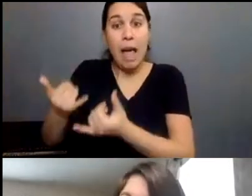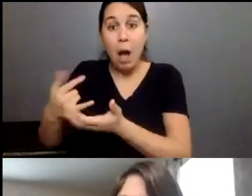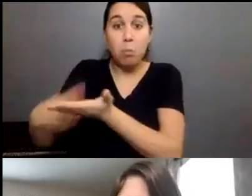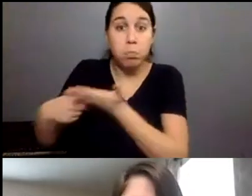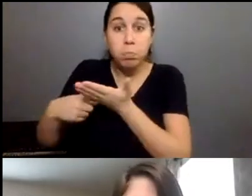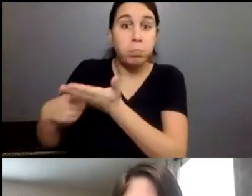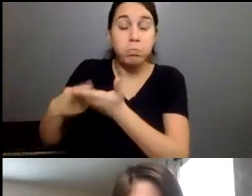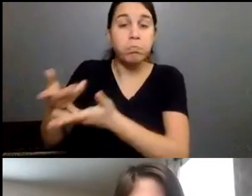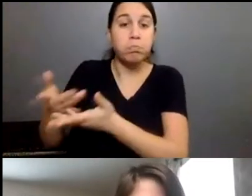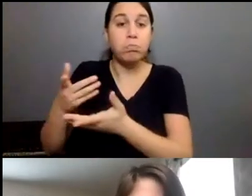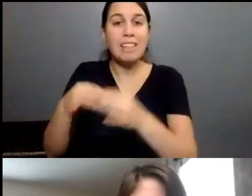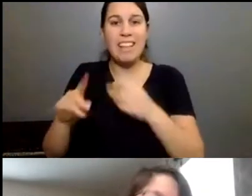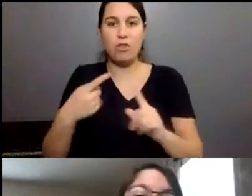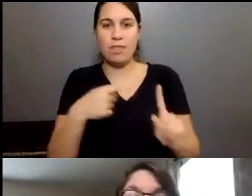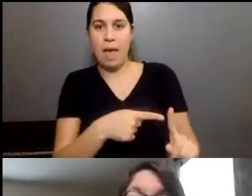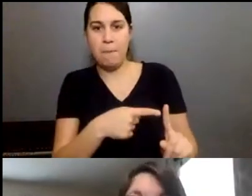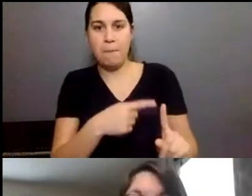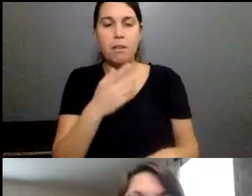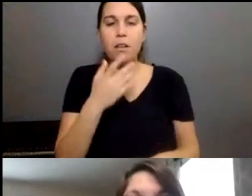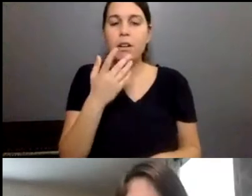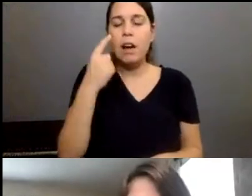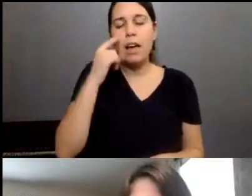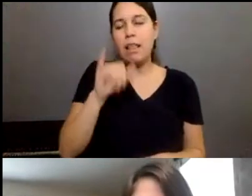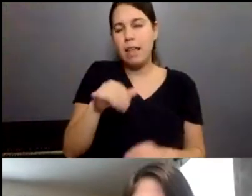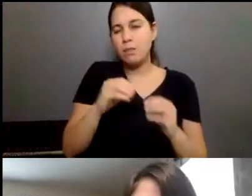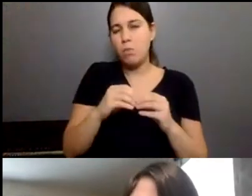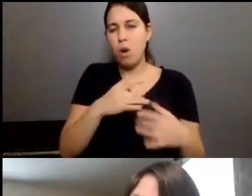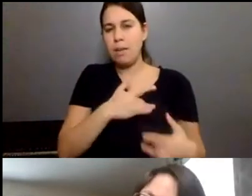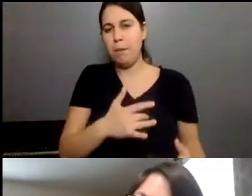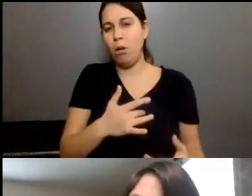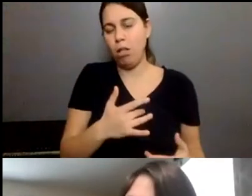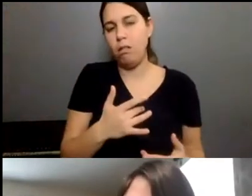concern. And so that's I think probably more typical